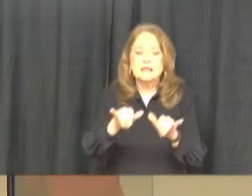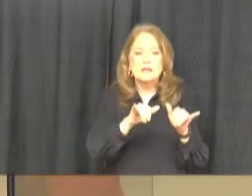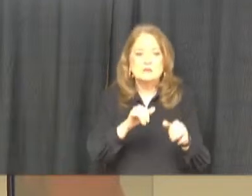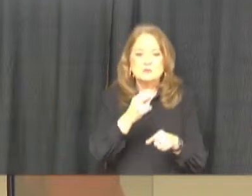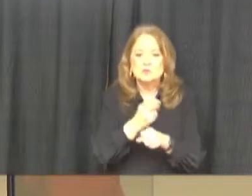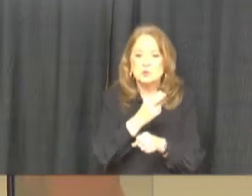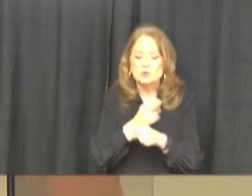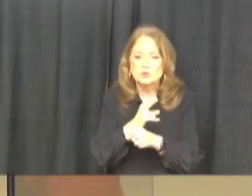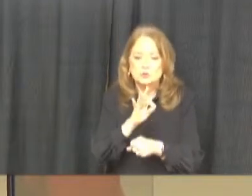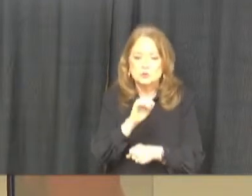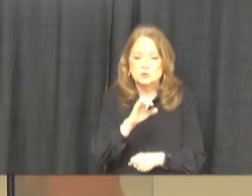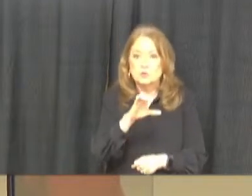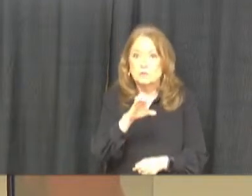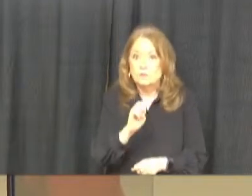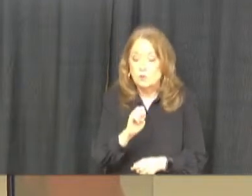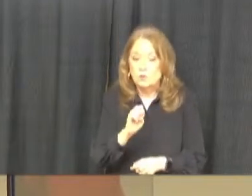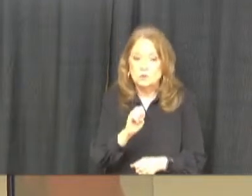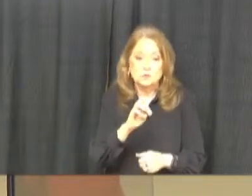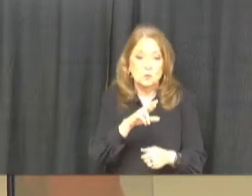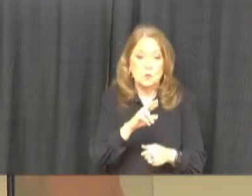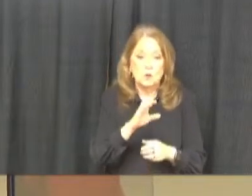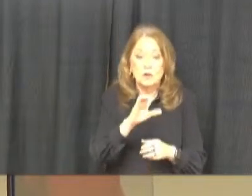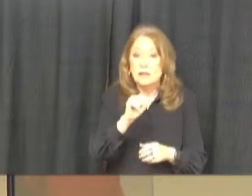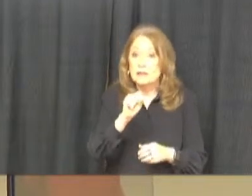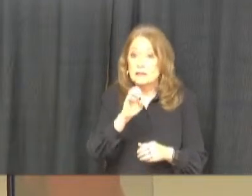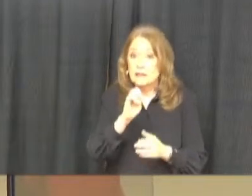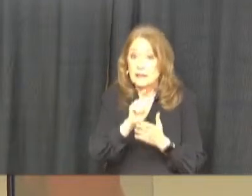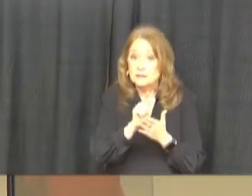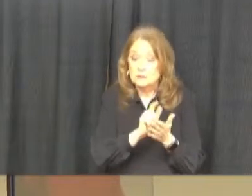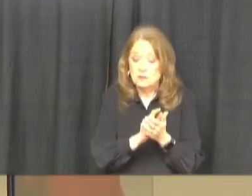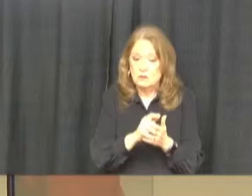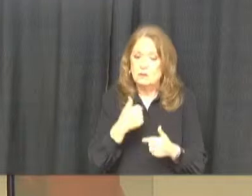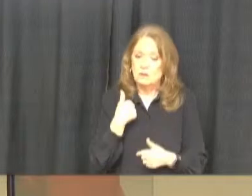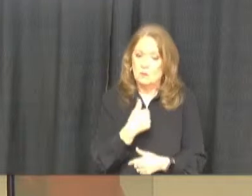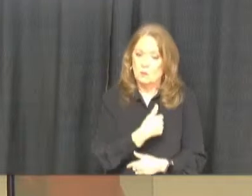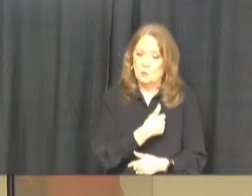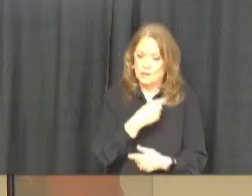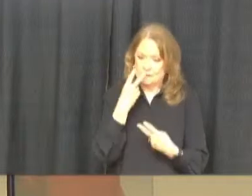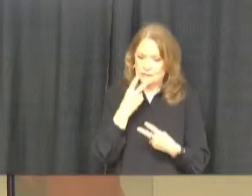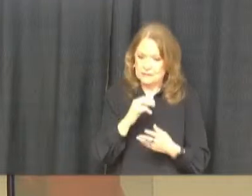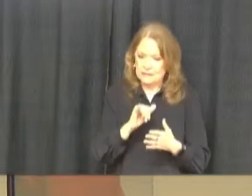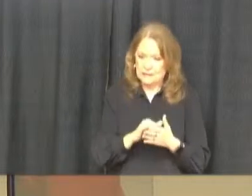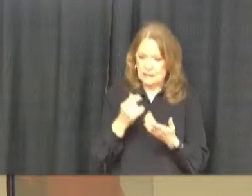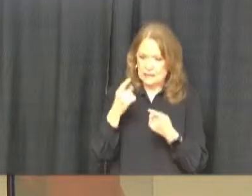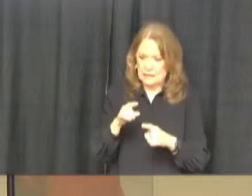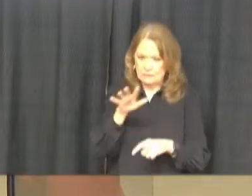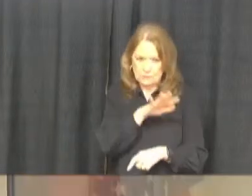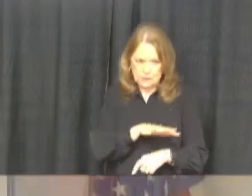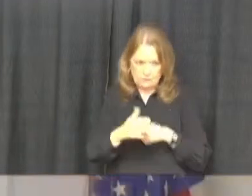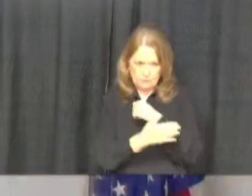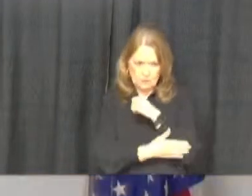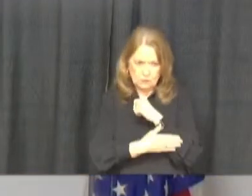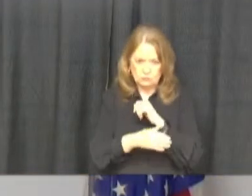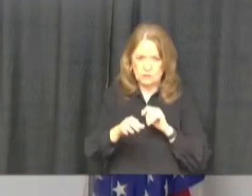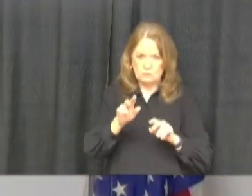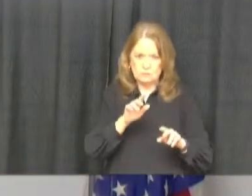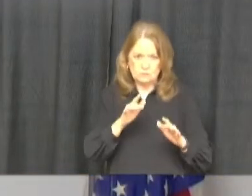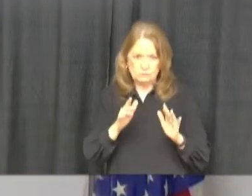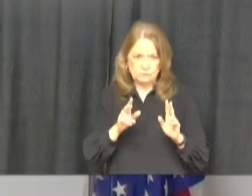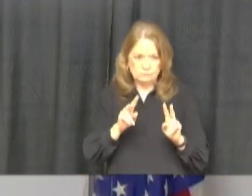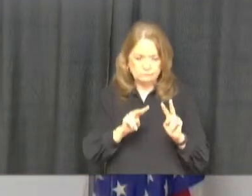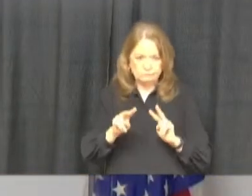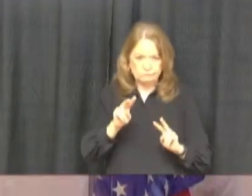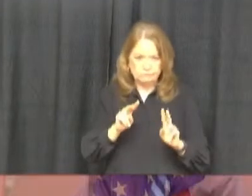of force case law, we're a department that sees that move across the country. And we know as an accredited